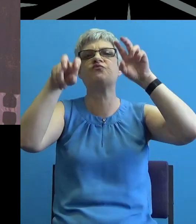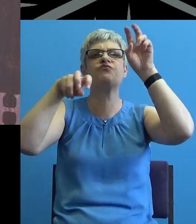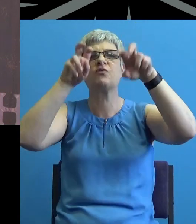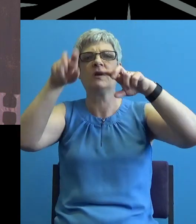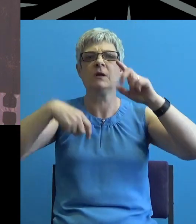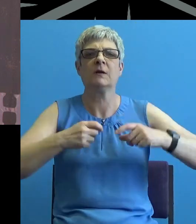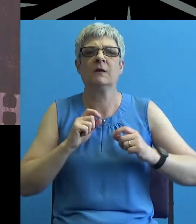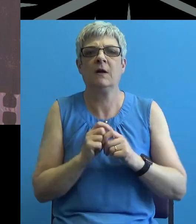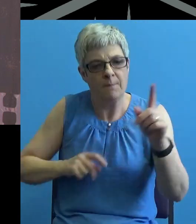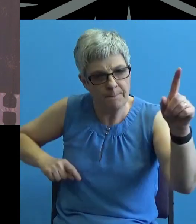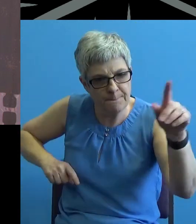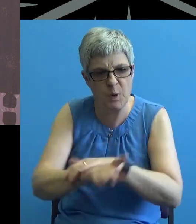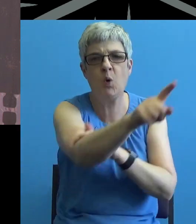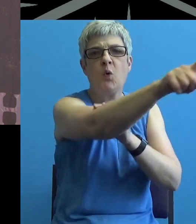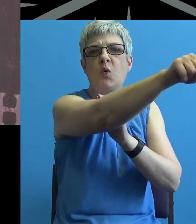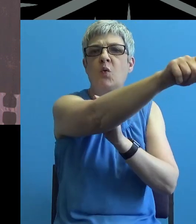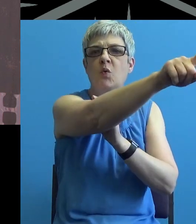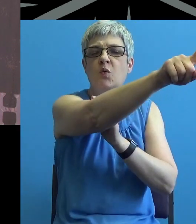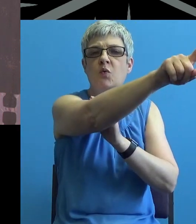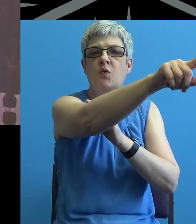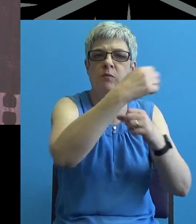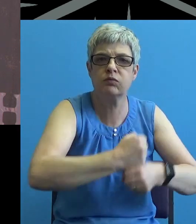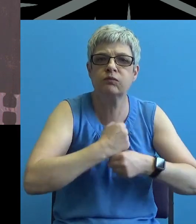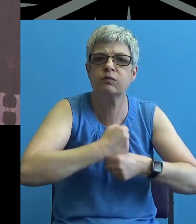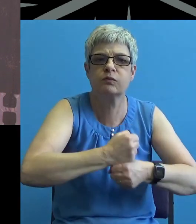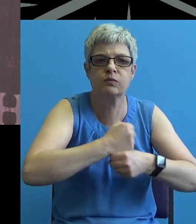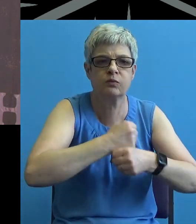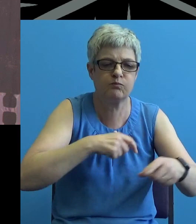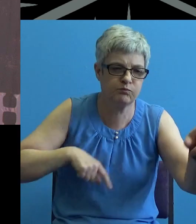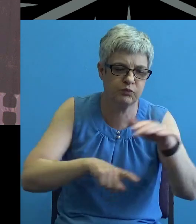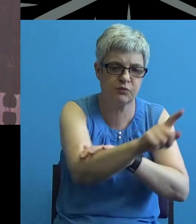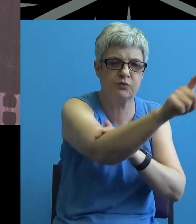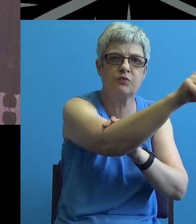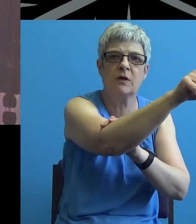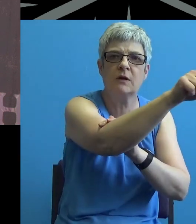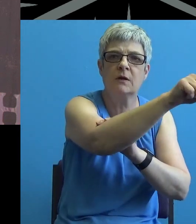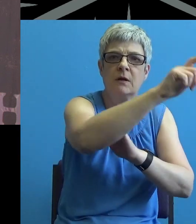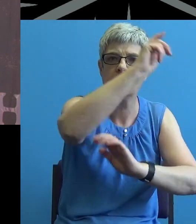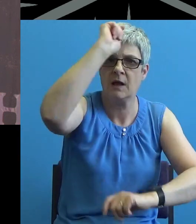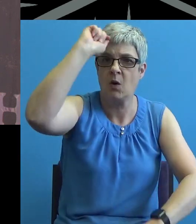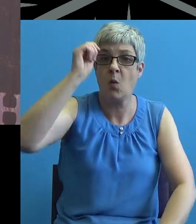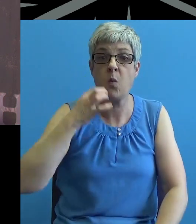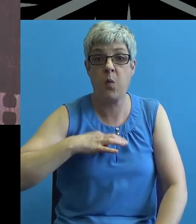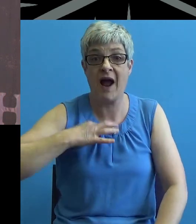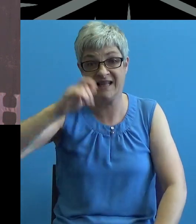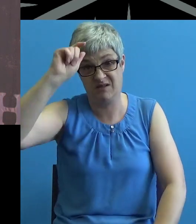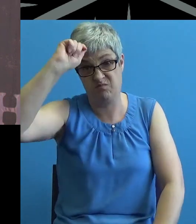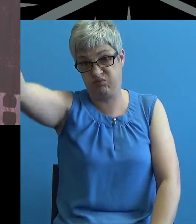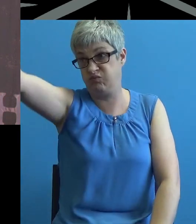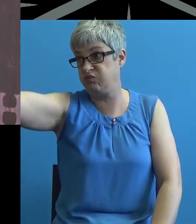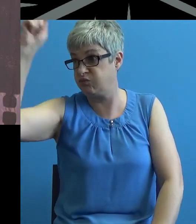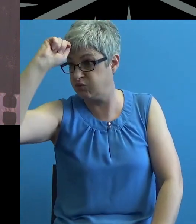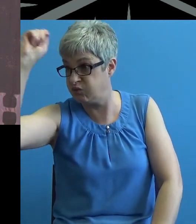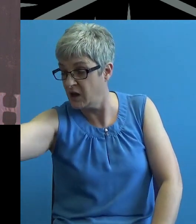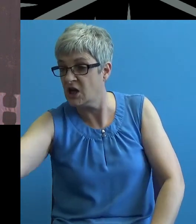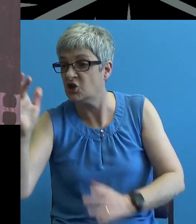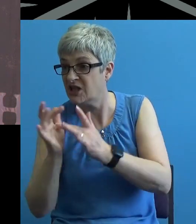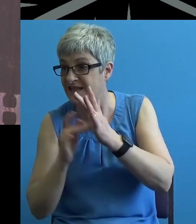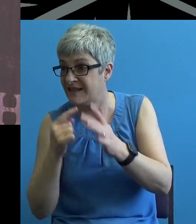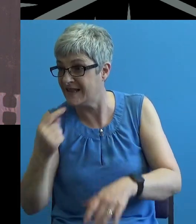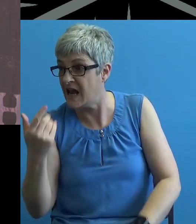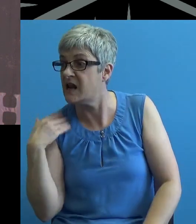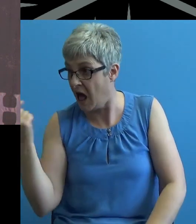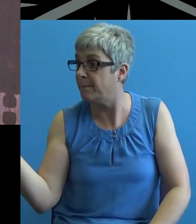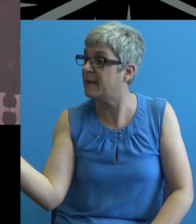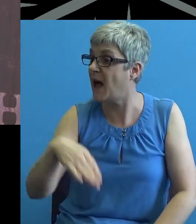and belted off into the distance. Lifting his white hat in farewell, Jesus promised that he'd be